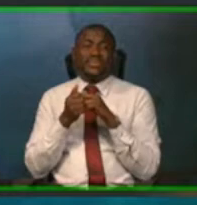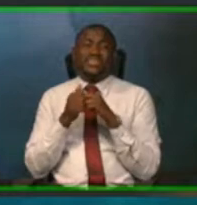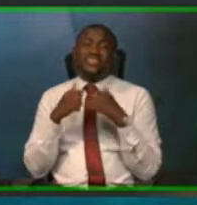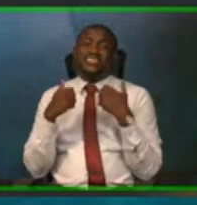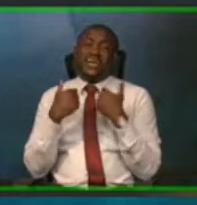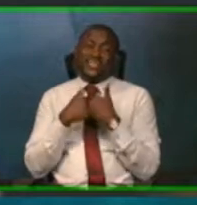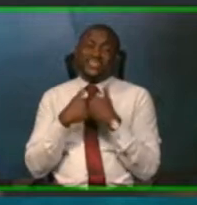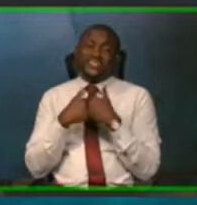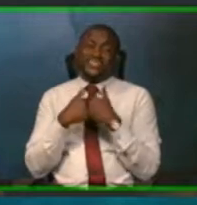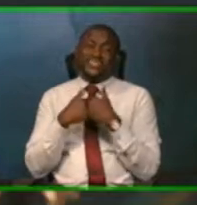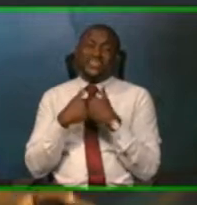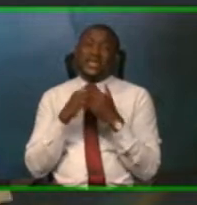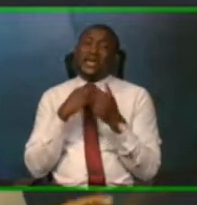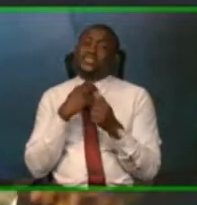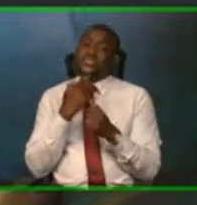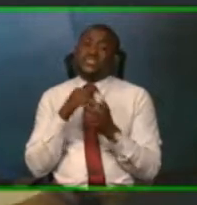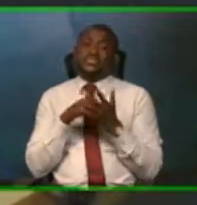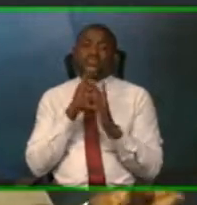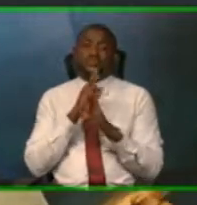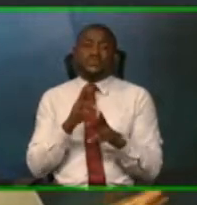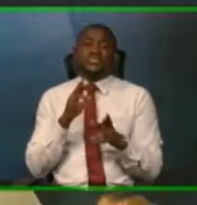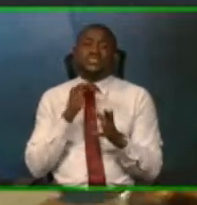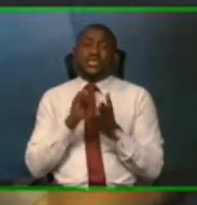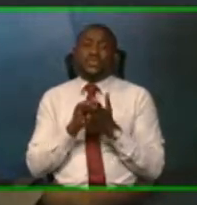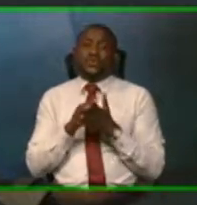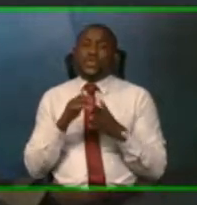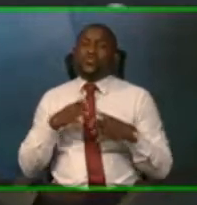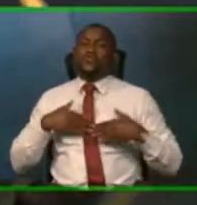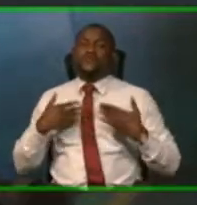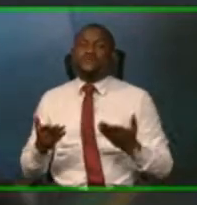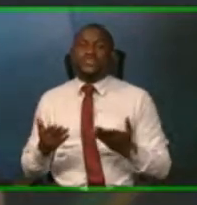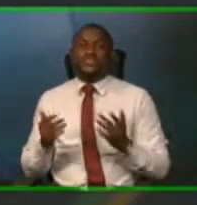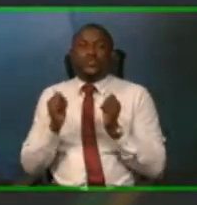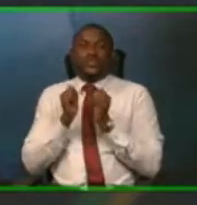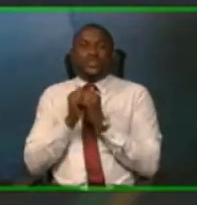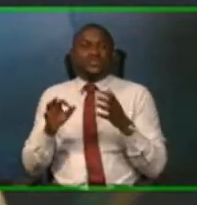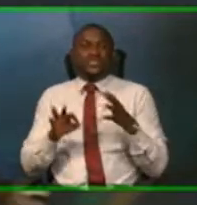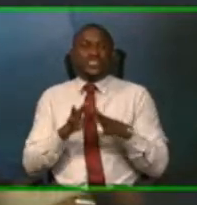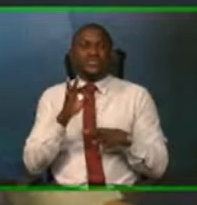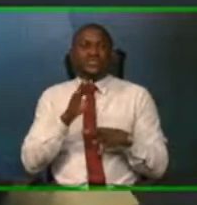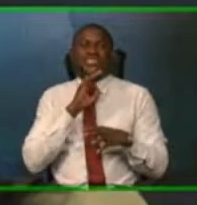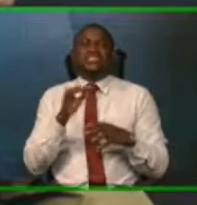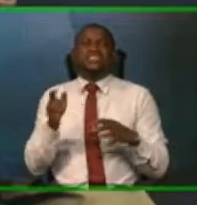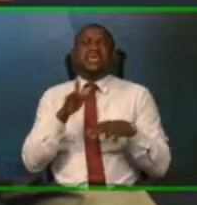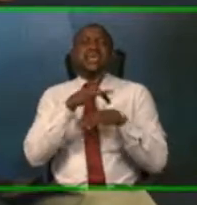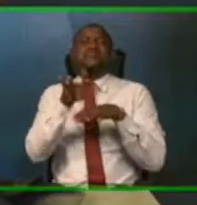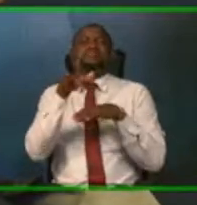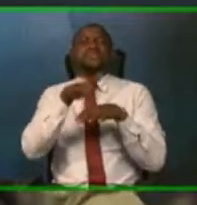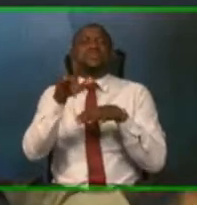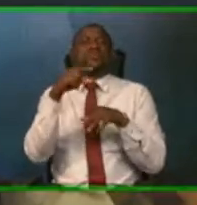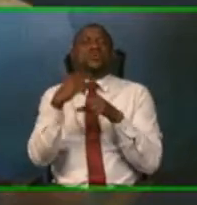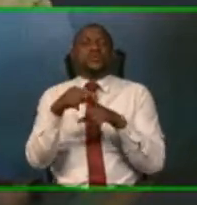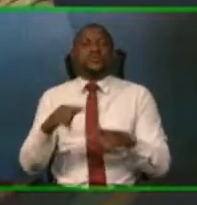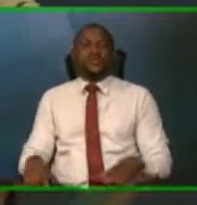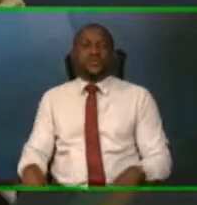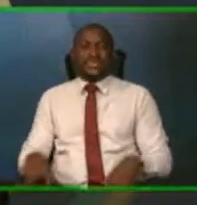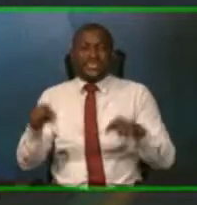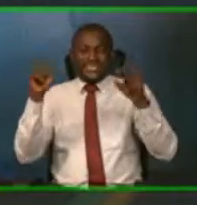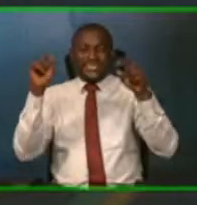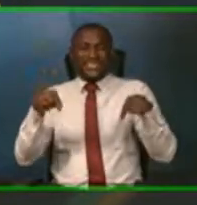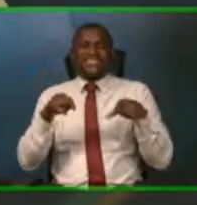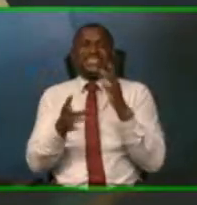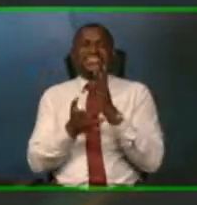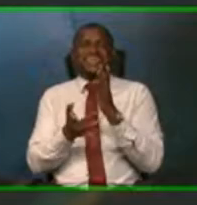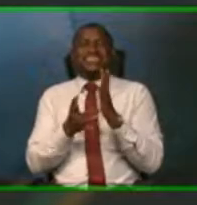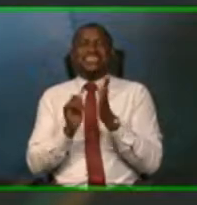body of Christ, is that confession without the hovering of the Spirit is empty words. This is the technology